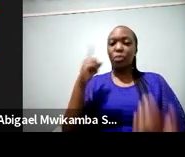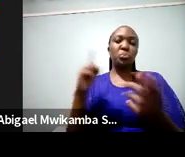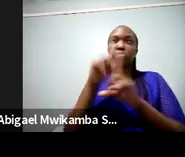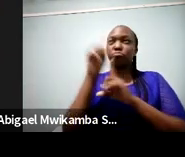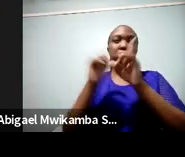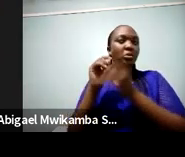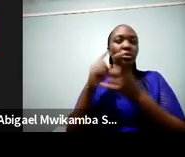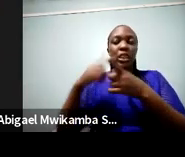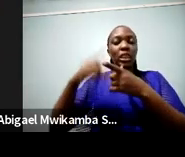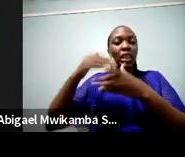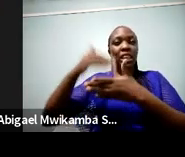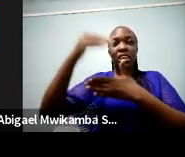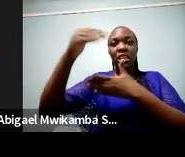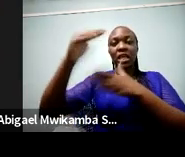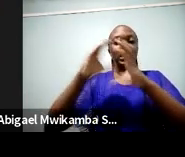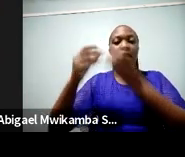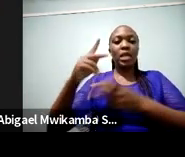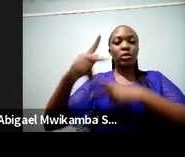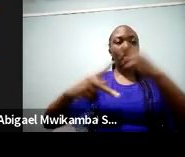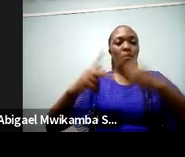Just make it known.